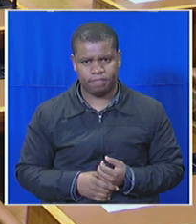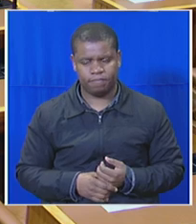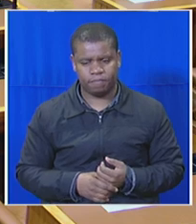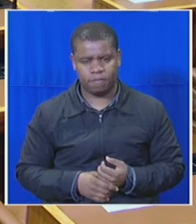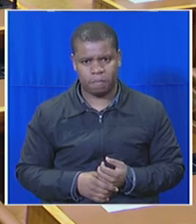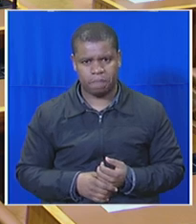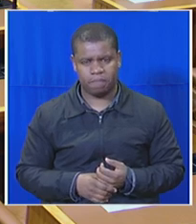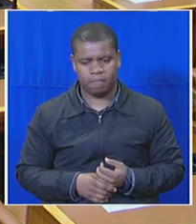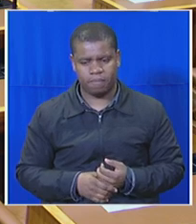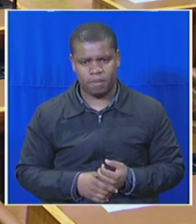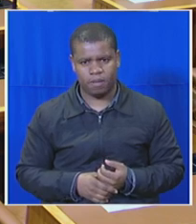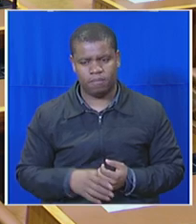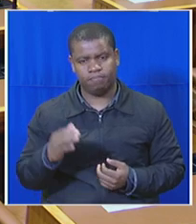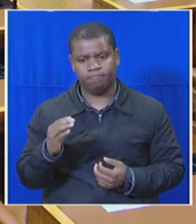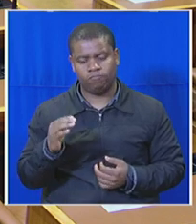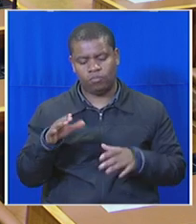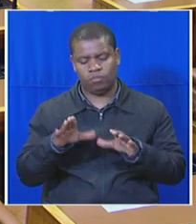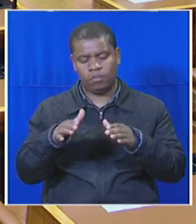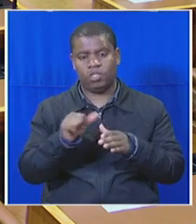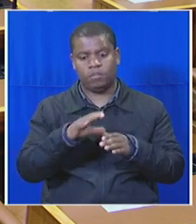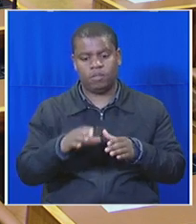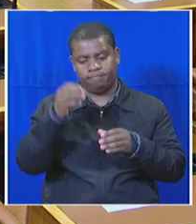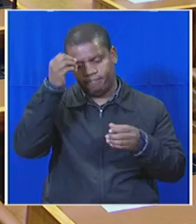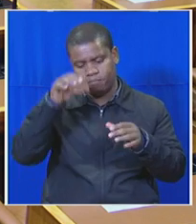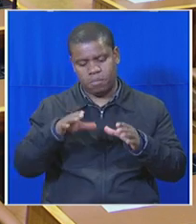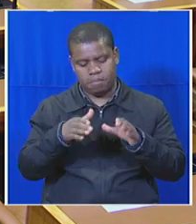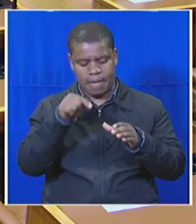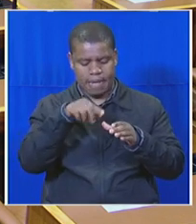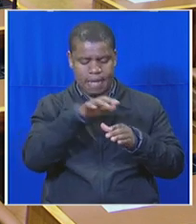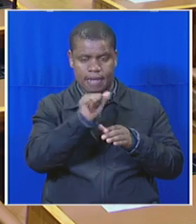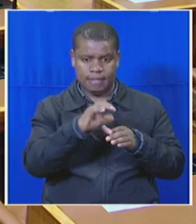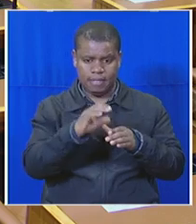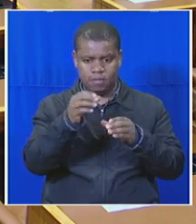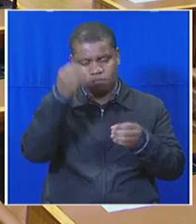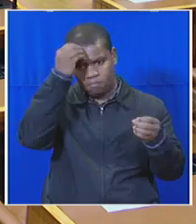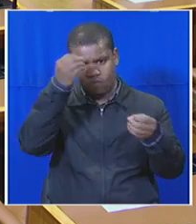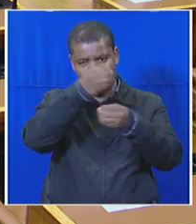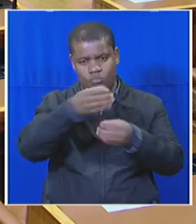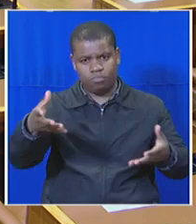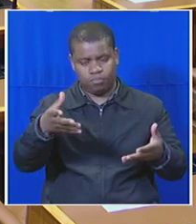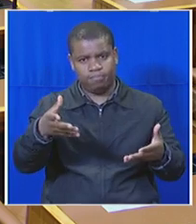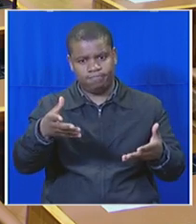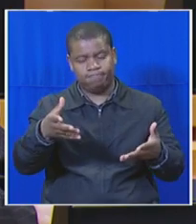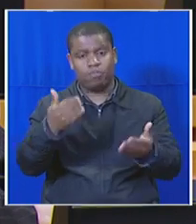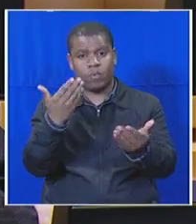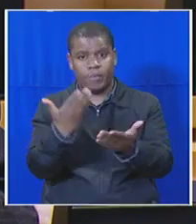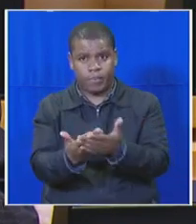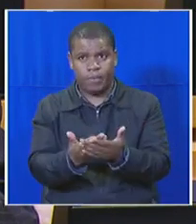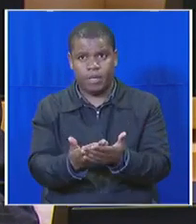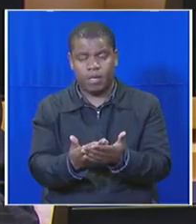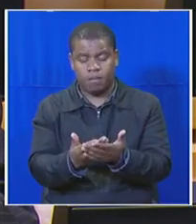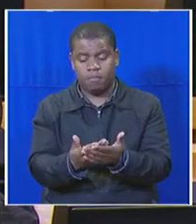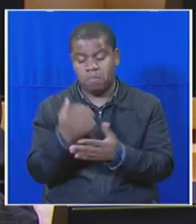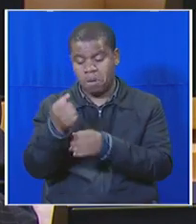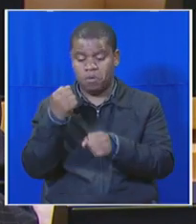Chairperson, the ANC moves without notice that the House welcomes the launch of an annual festival